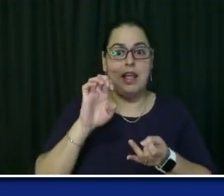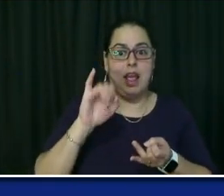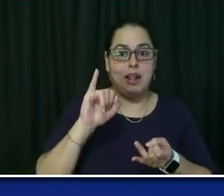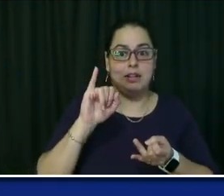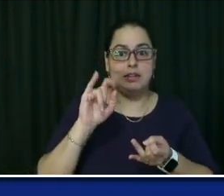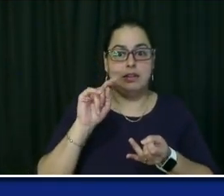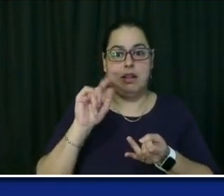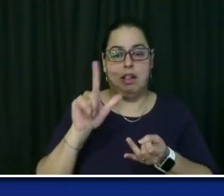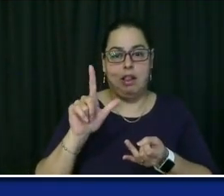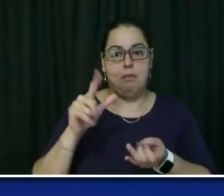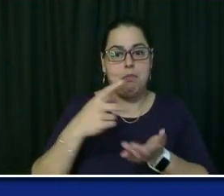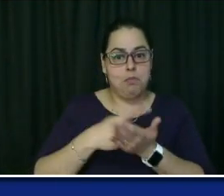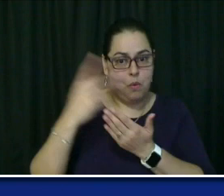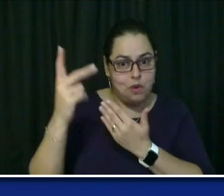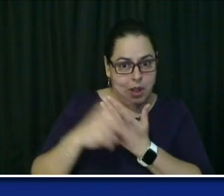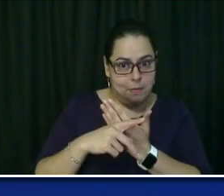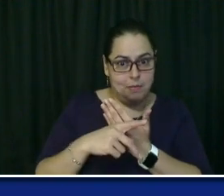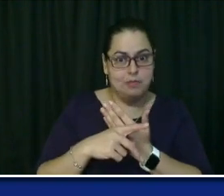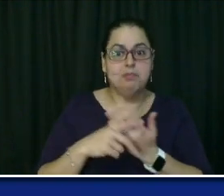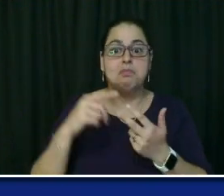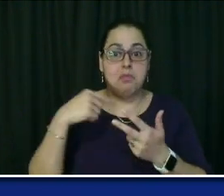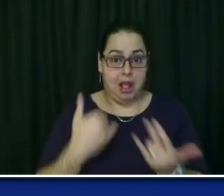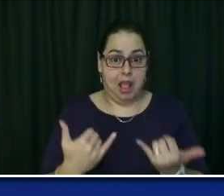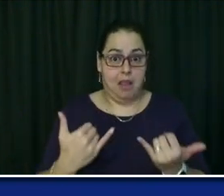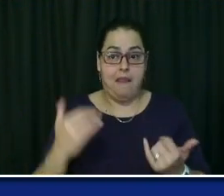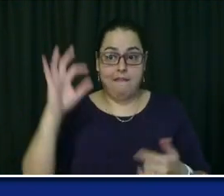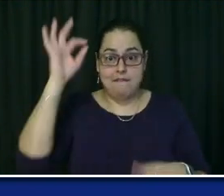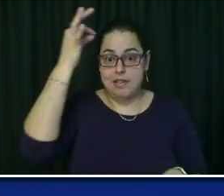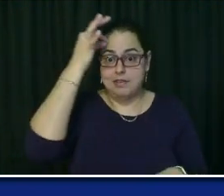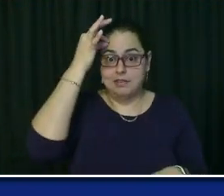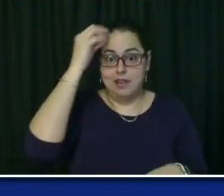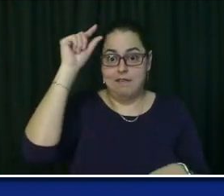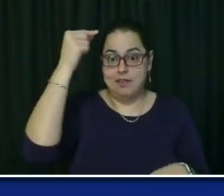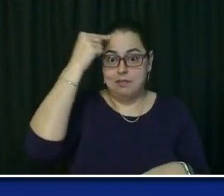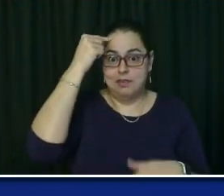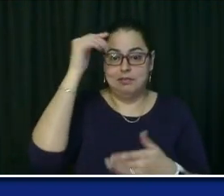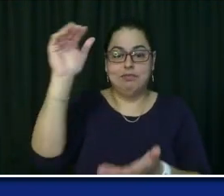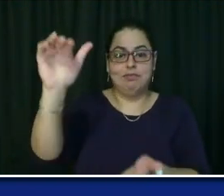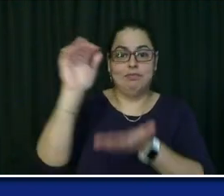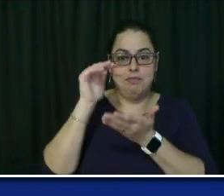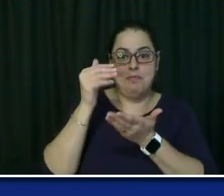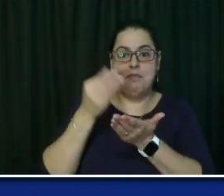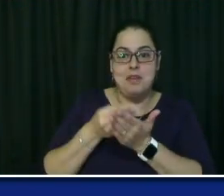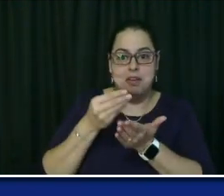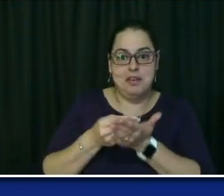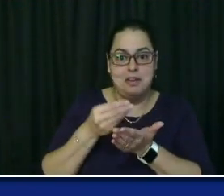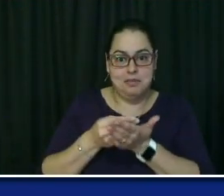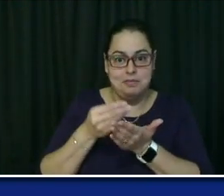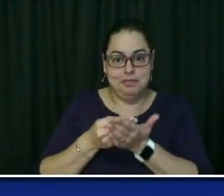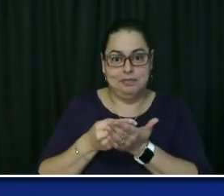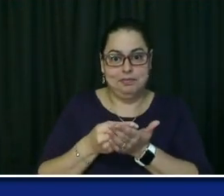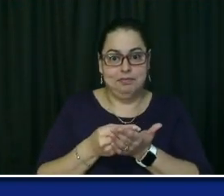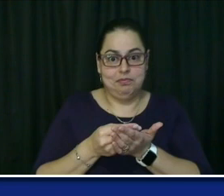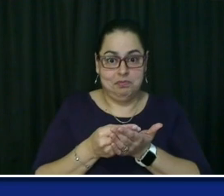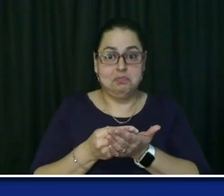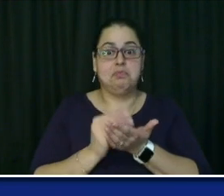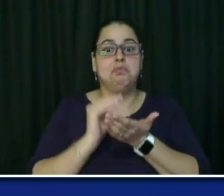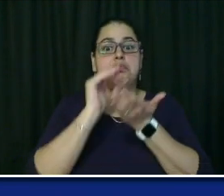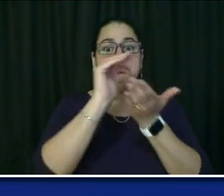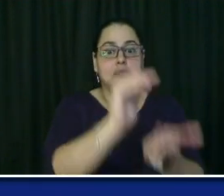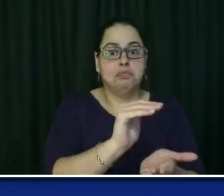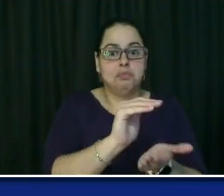started today, where we're targeting small businesses for grants, not loans, grants, up to $49,000 to help